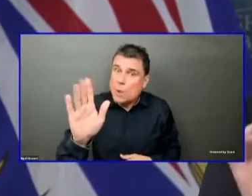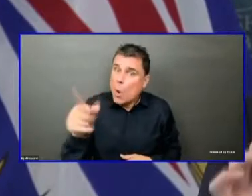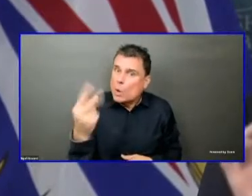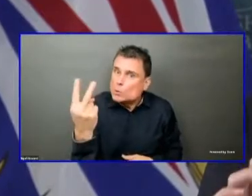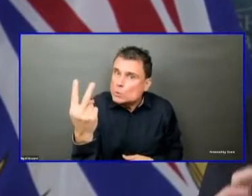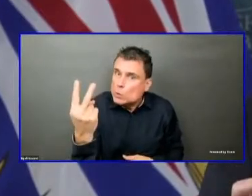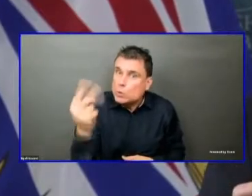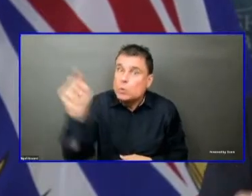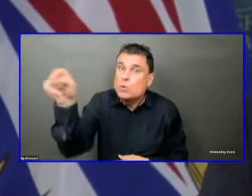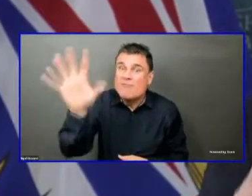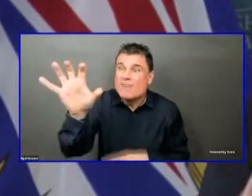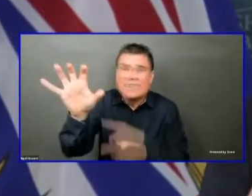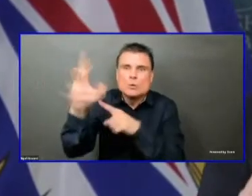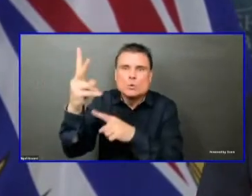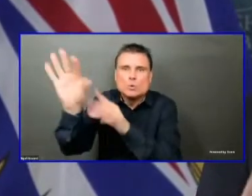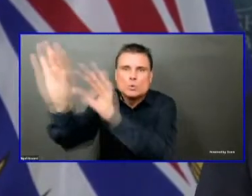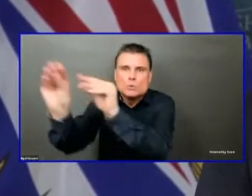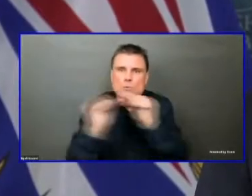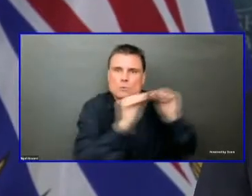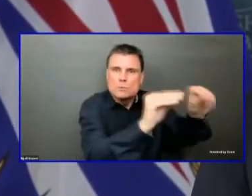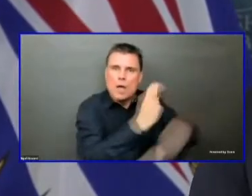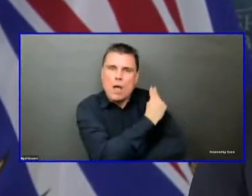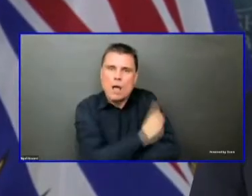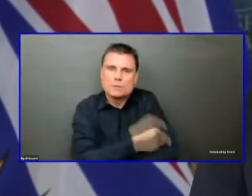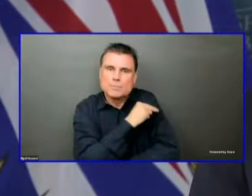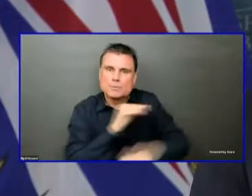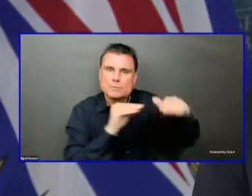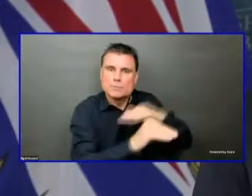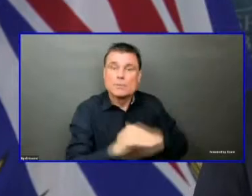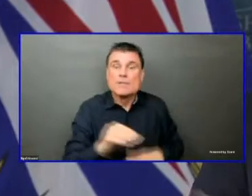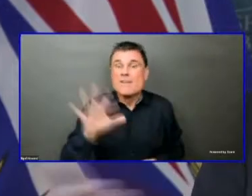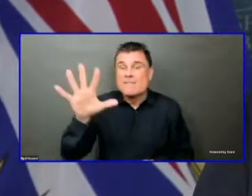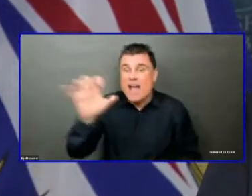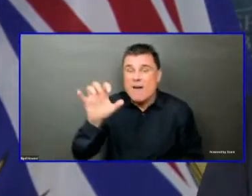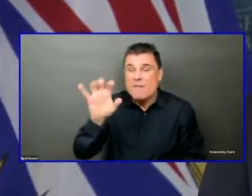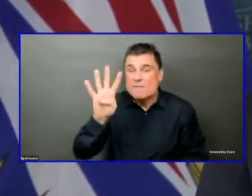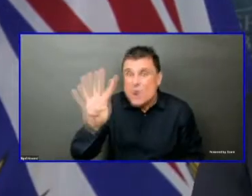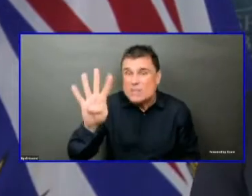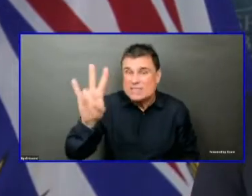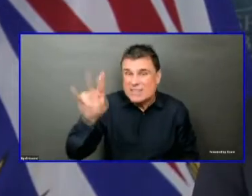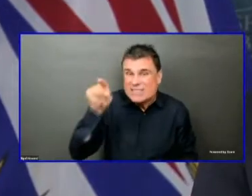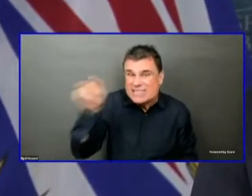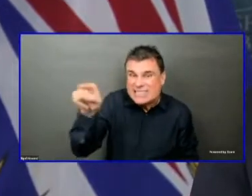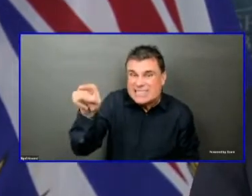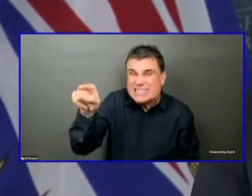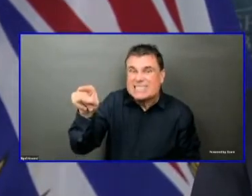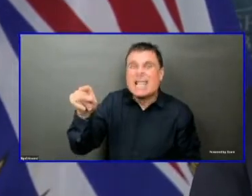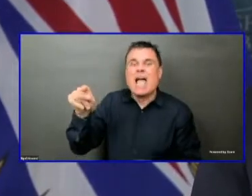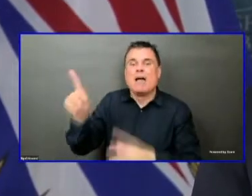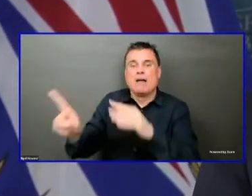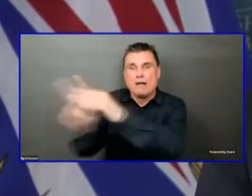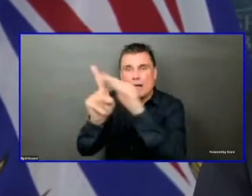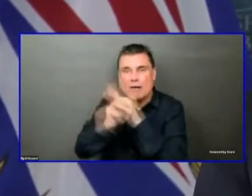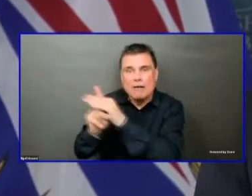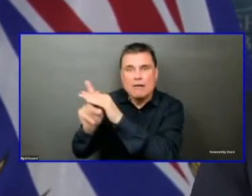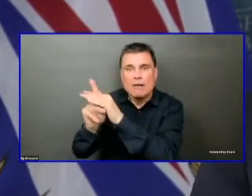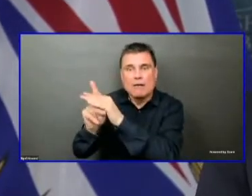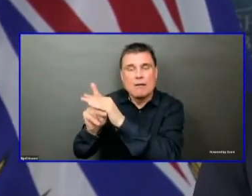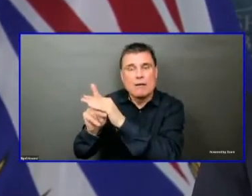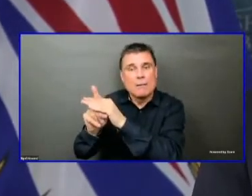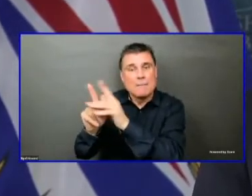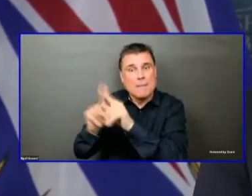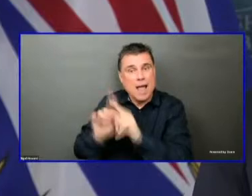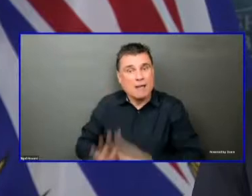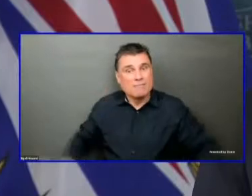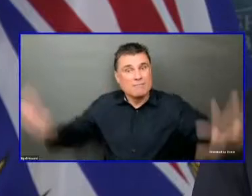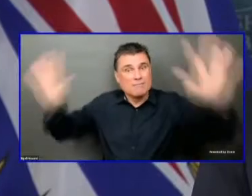cases in Whistler, remember. There may be other cases of transmission that are reflected in the place of residence of the person